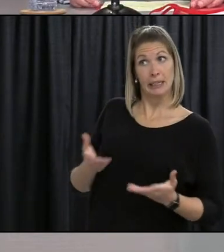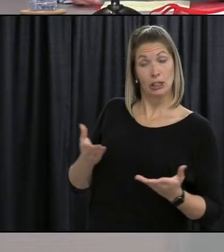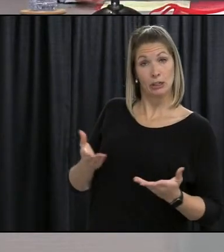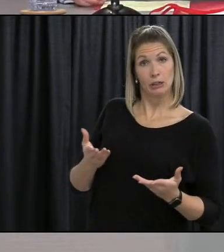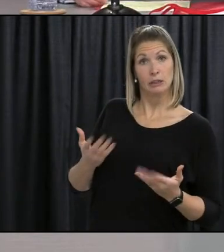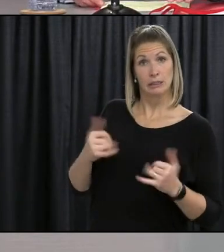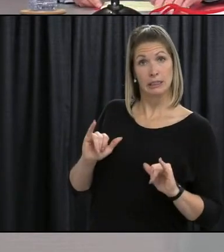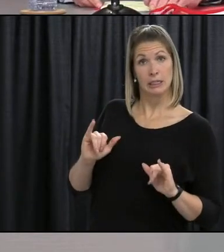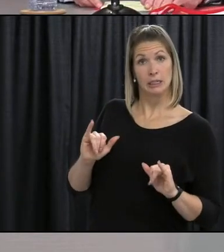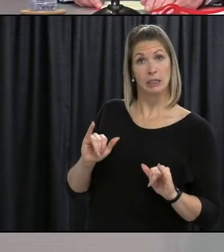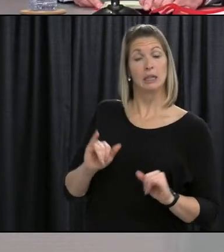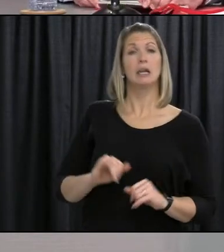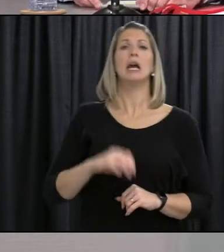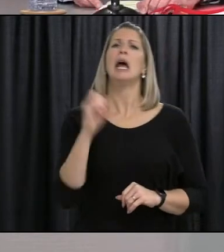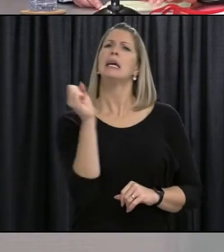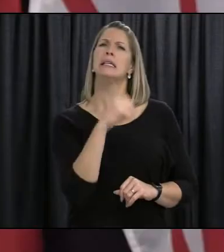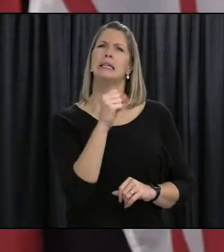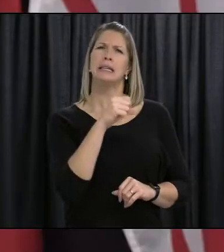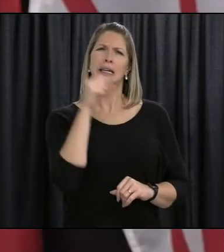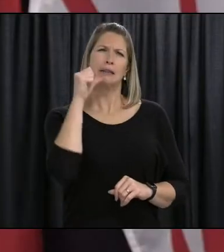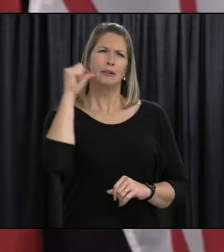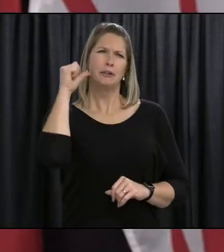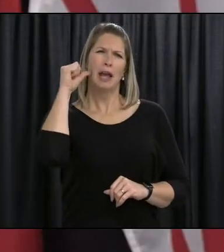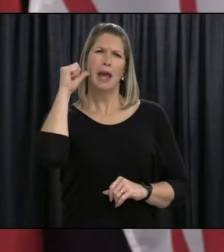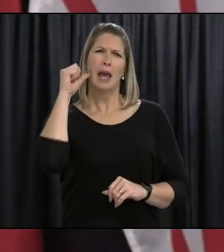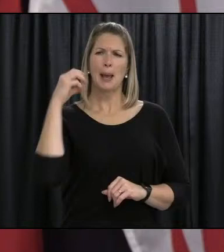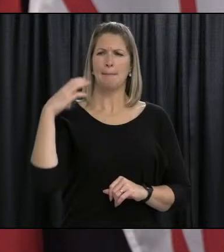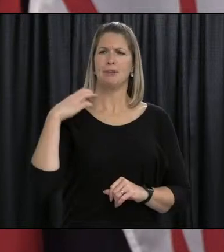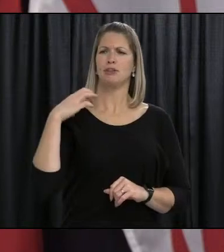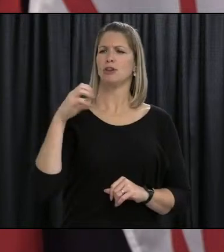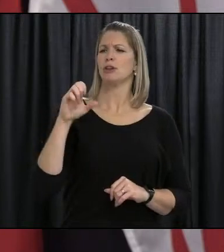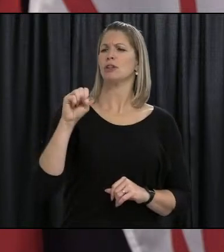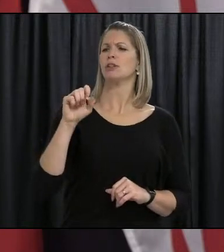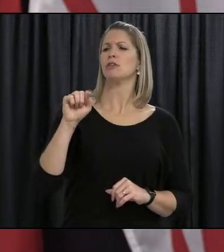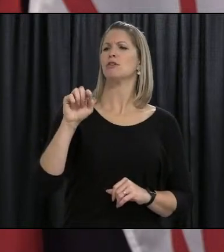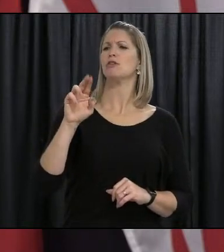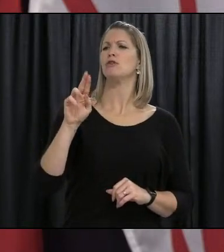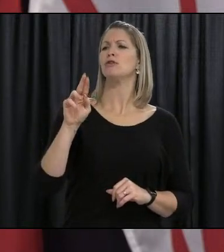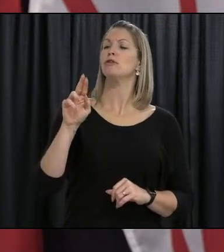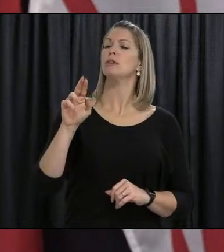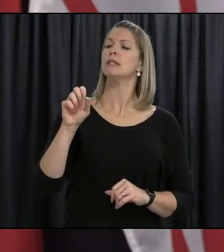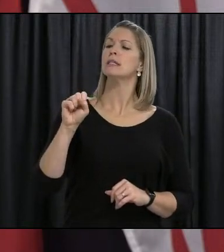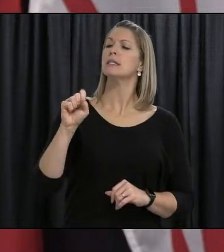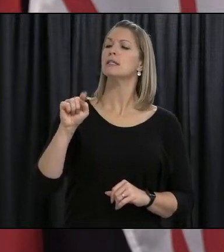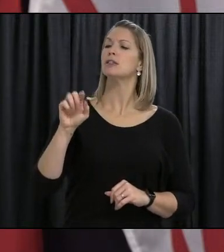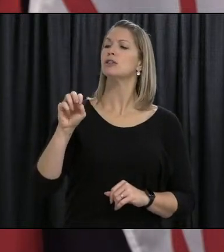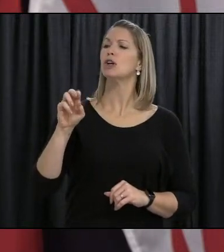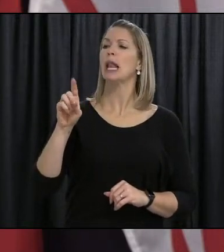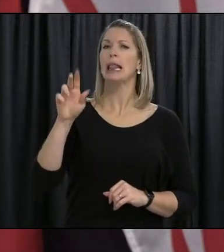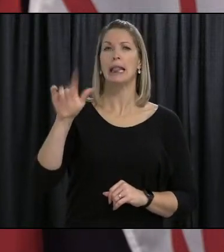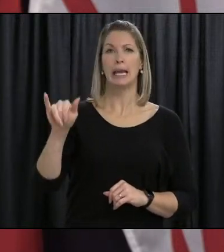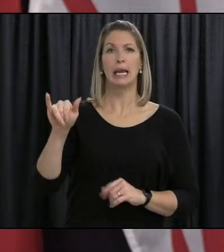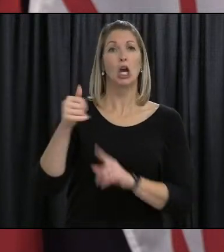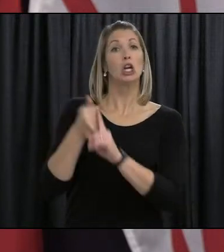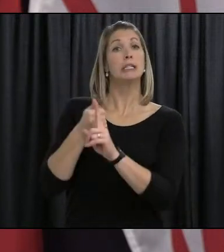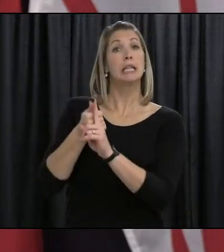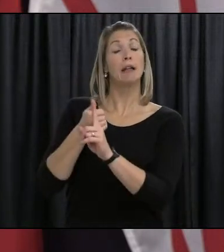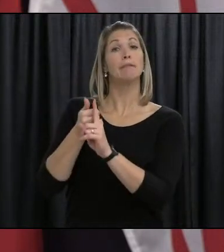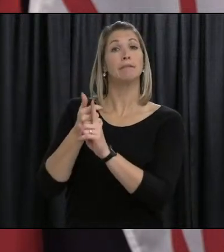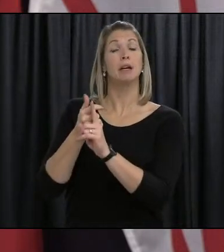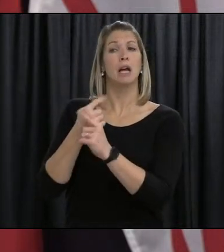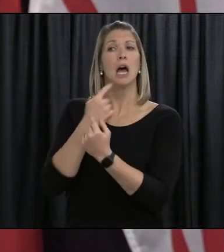actually addressed by Minister Stoodley yesterday in the House of Assembly. And that Service NL